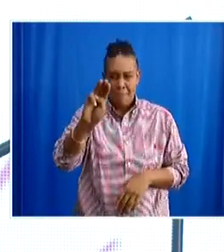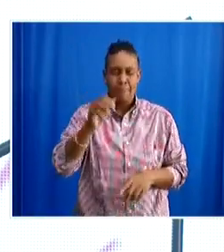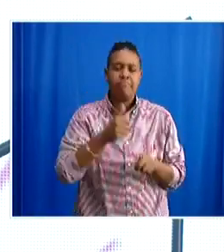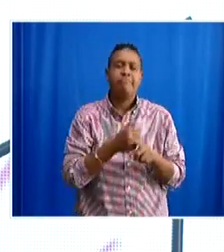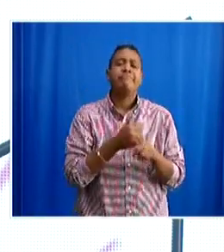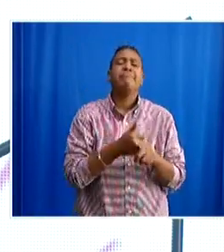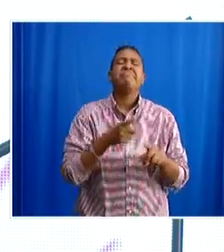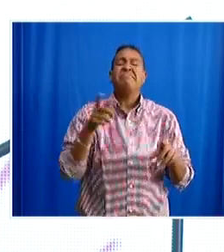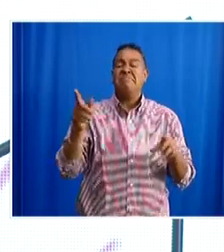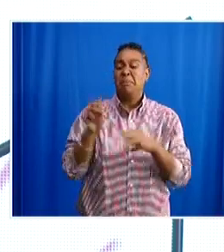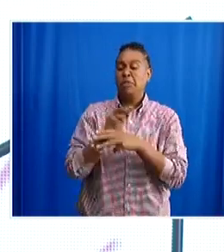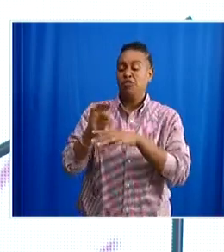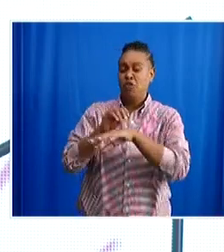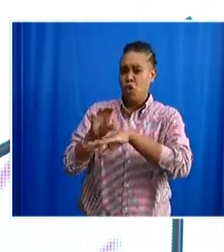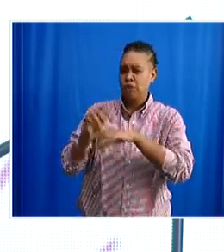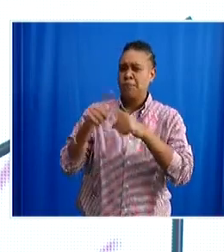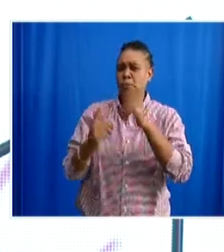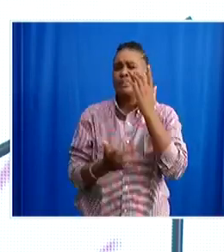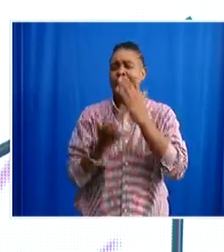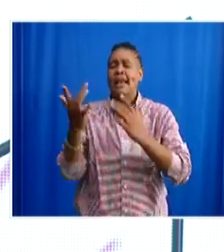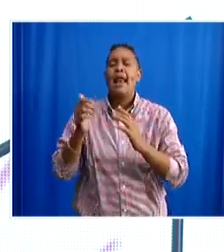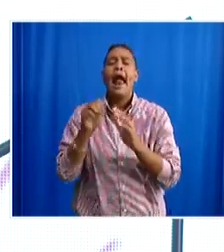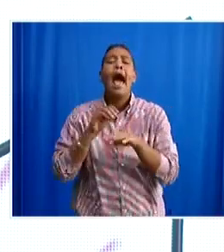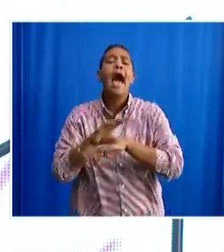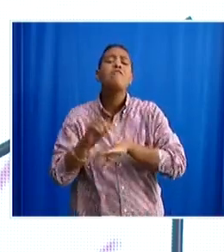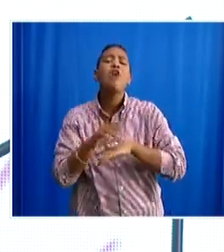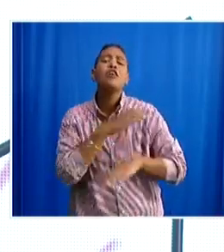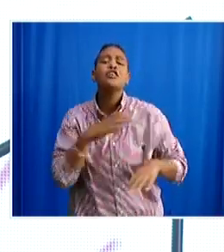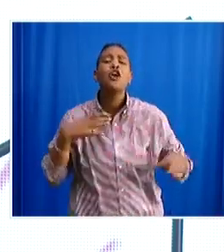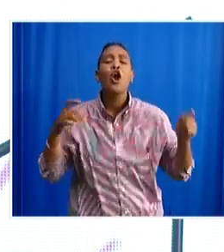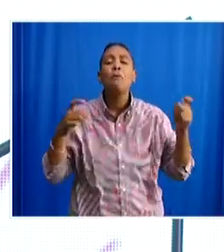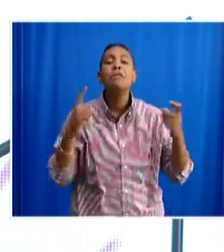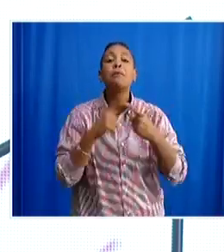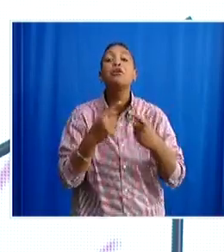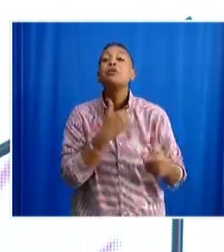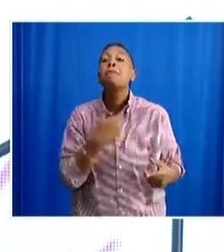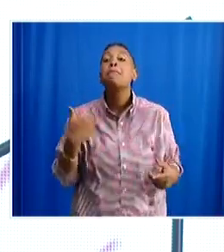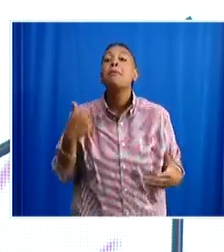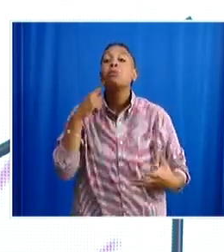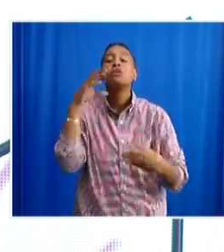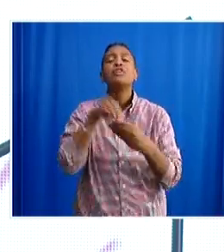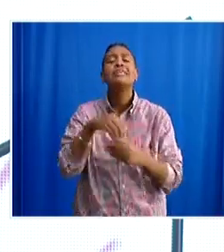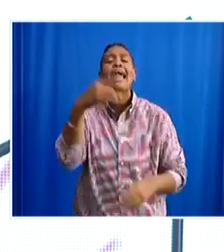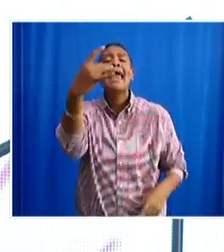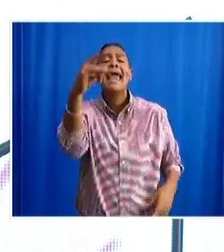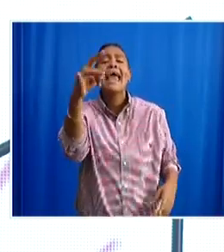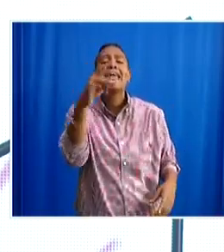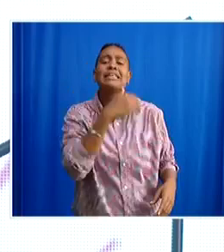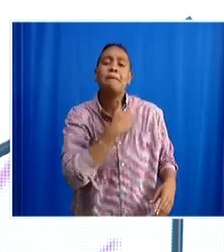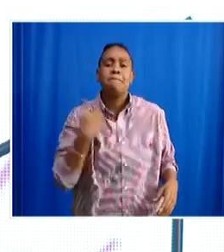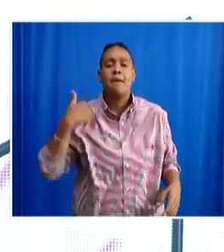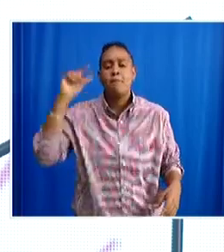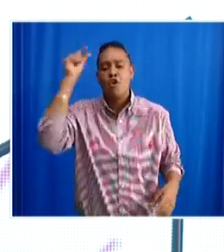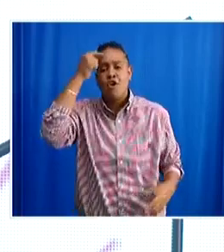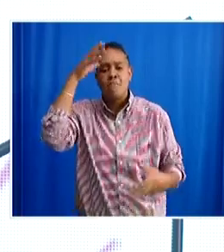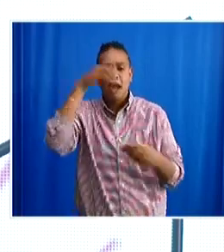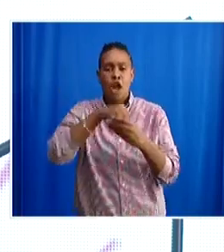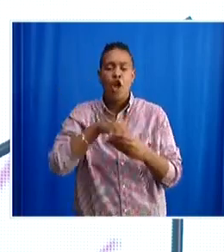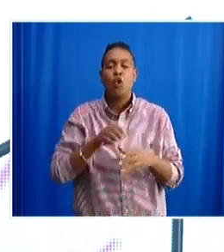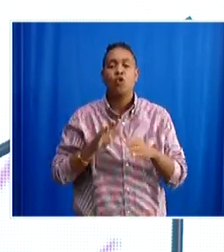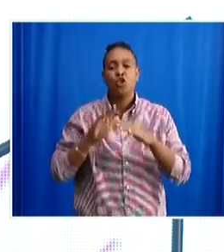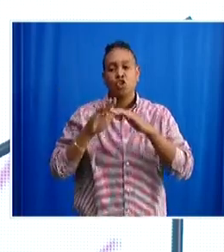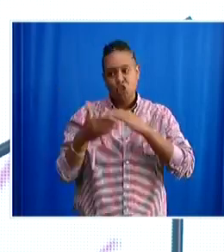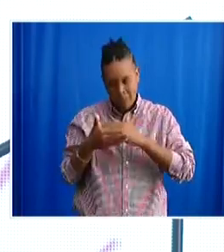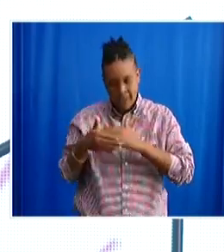Council, and the Technical Advisory Committee, along with membership, which constitutes 18 member governments, inclusive of